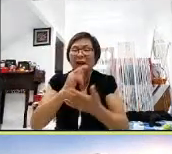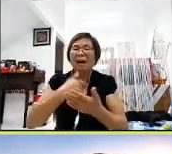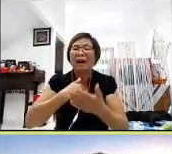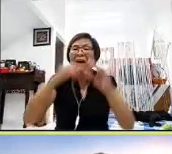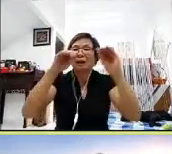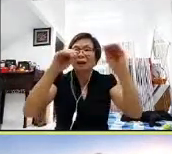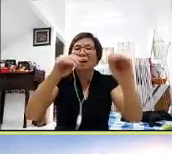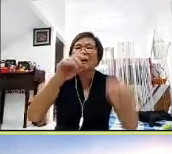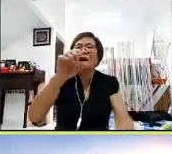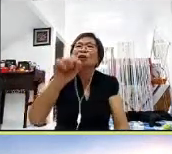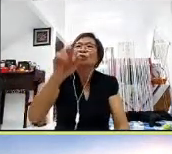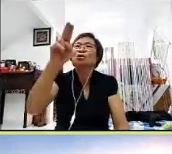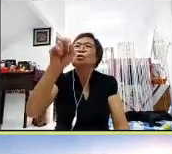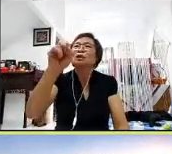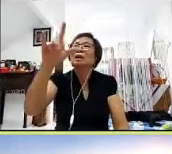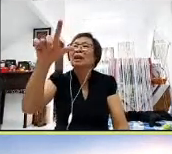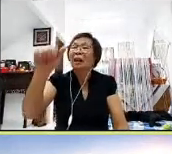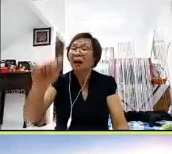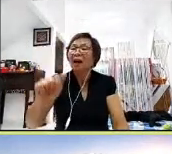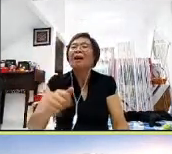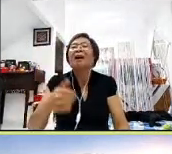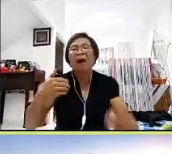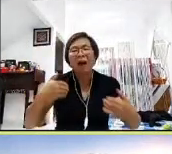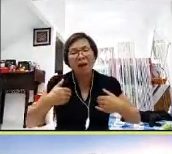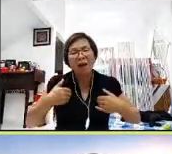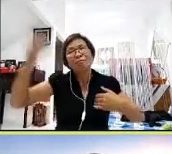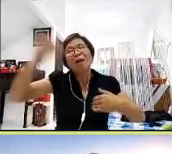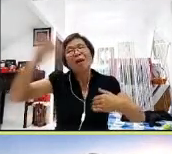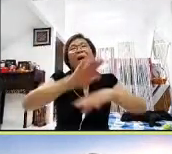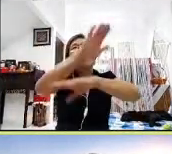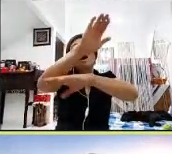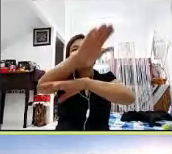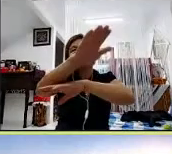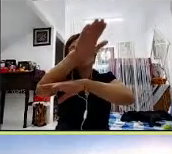Susila on Abhidharma. In the afternoon, I have a medical